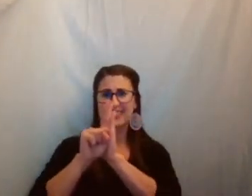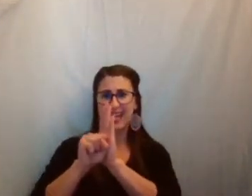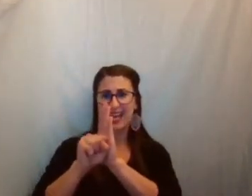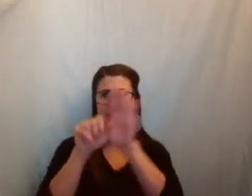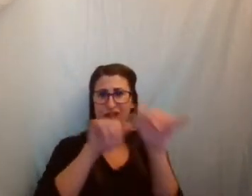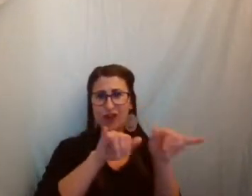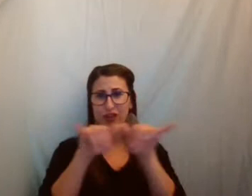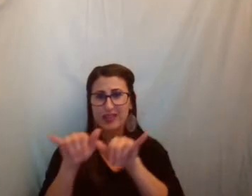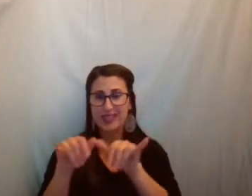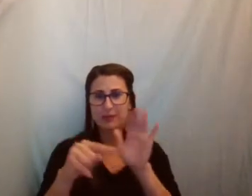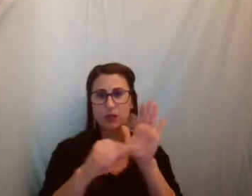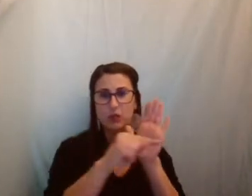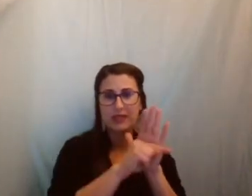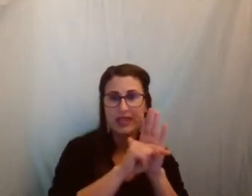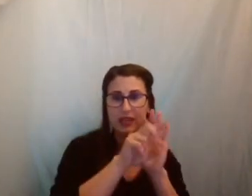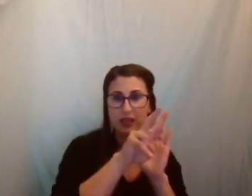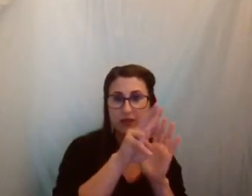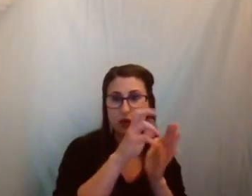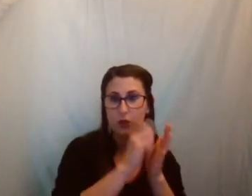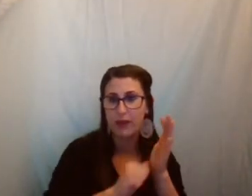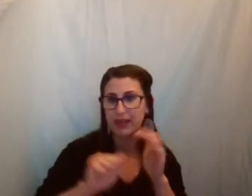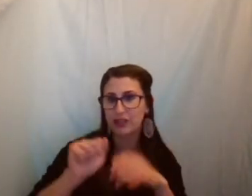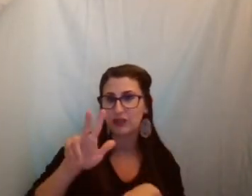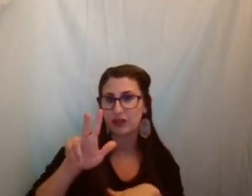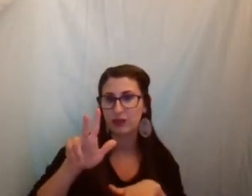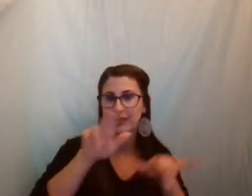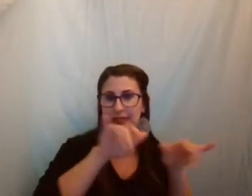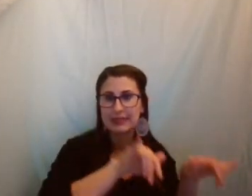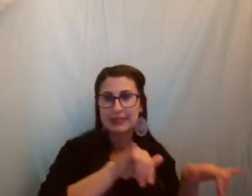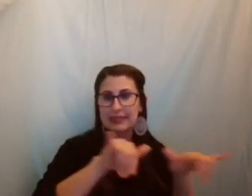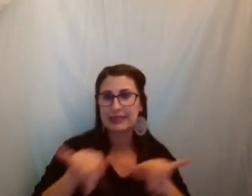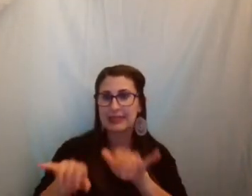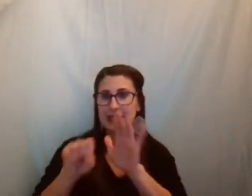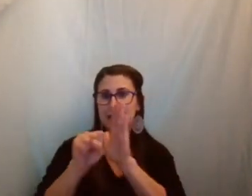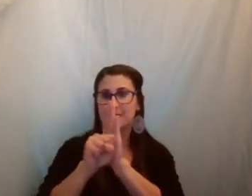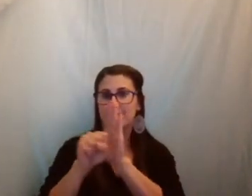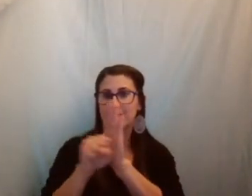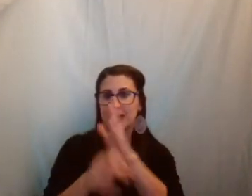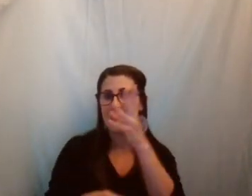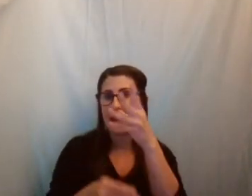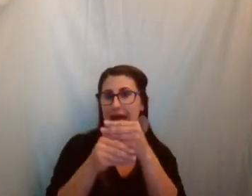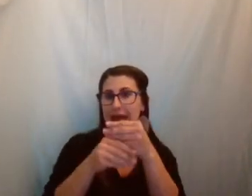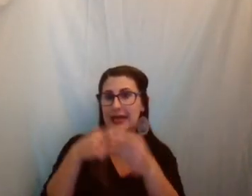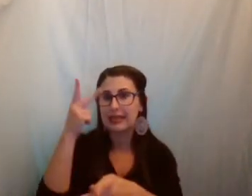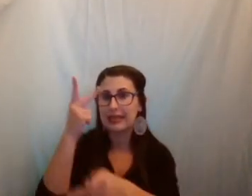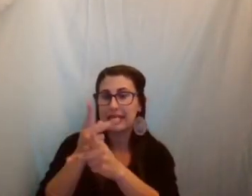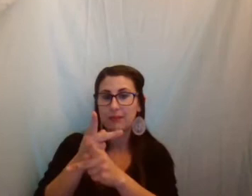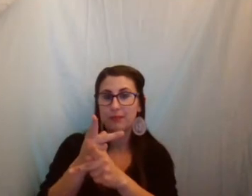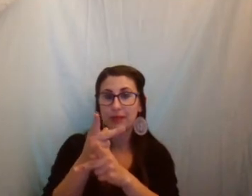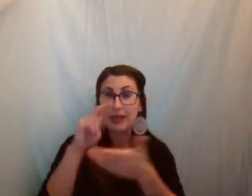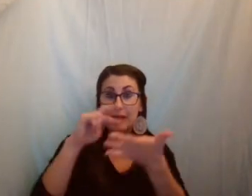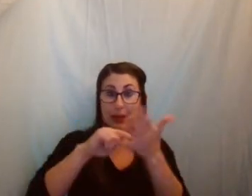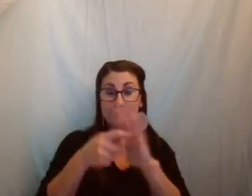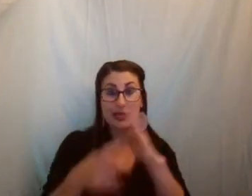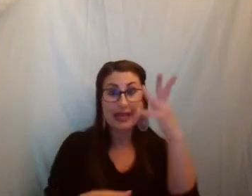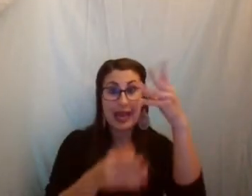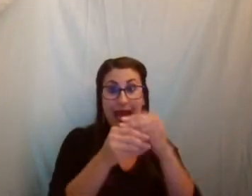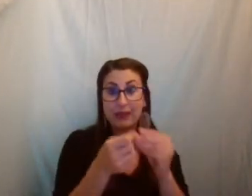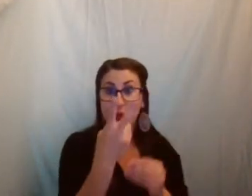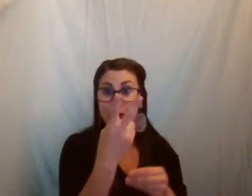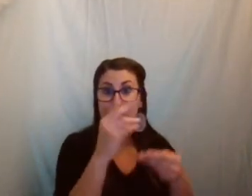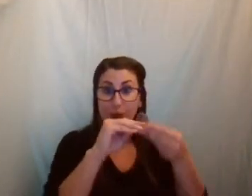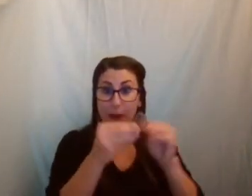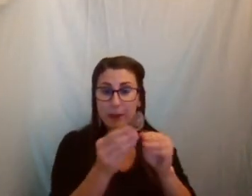are the same, so if it's -2 minus 3, same sign, add and keep. So add